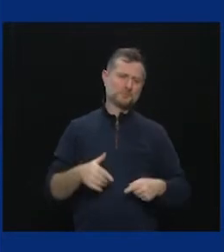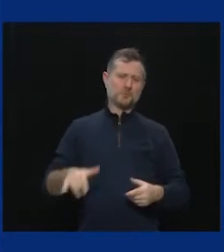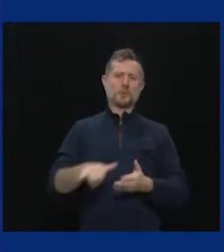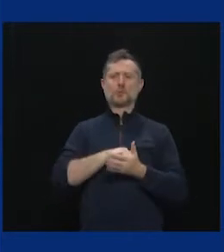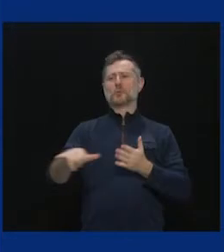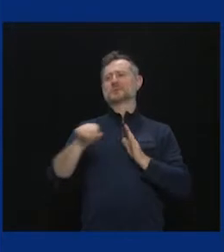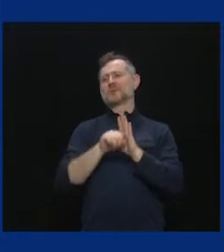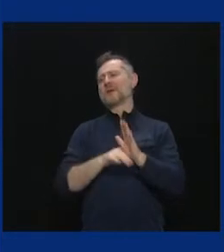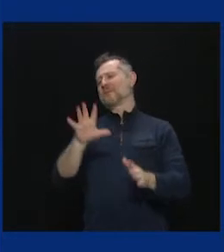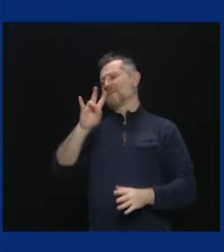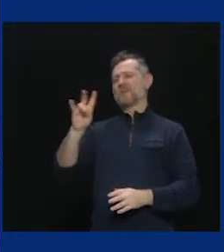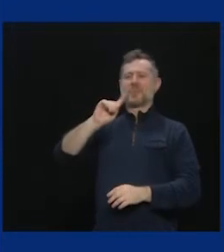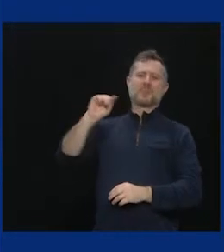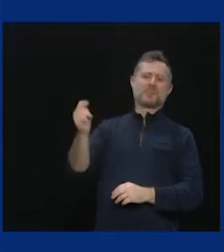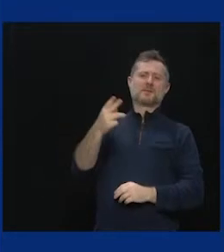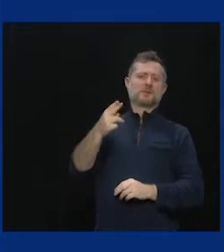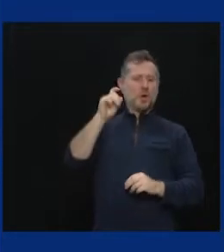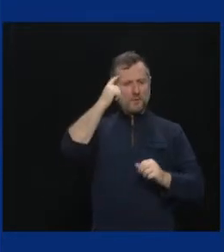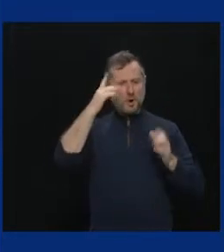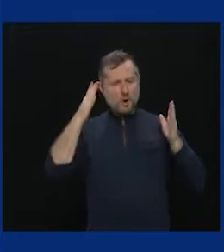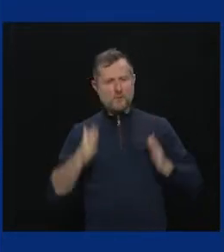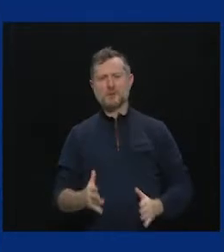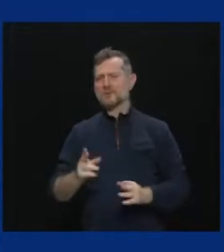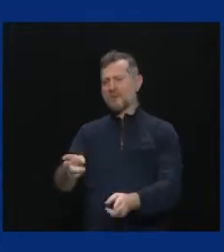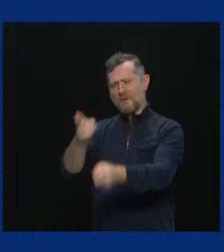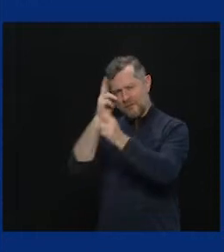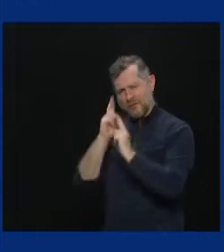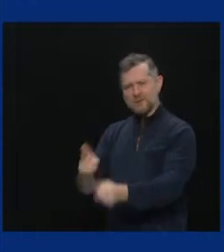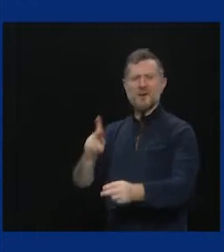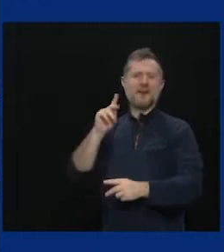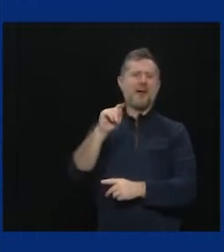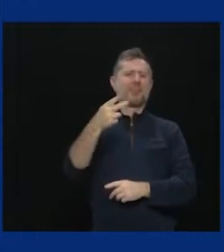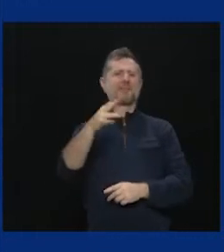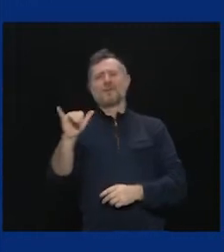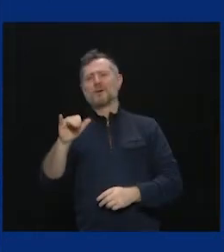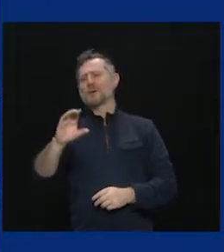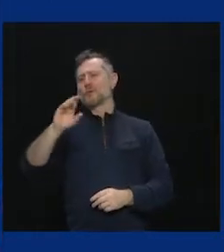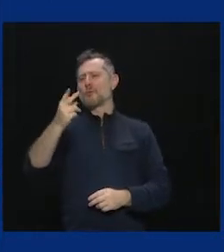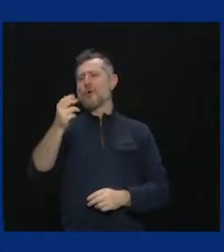governor, the Honorable Kathy Hochul.